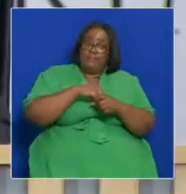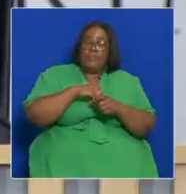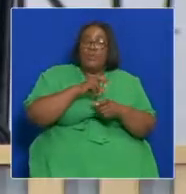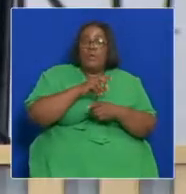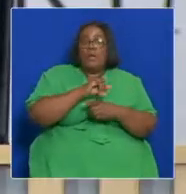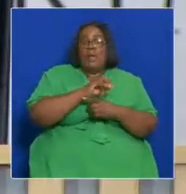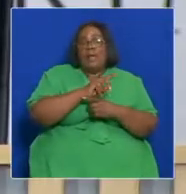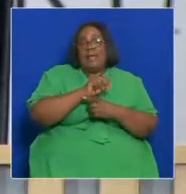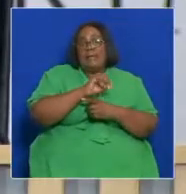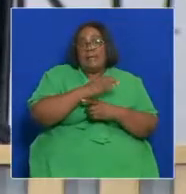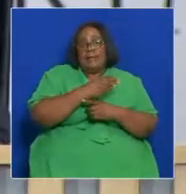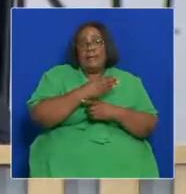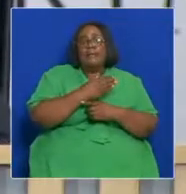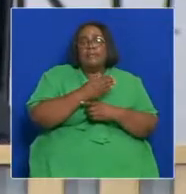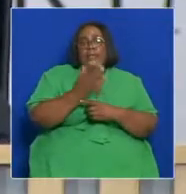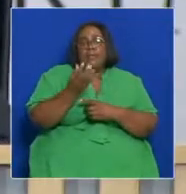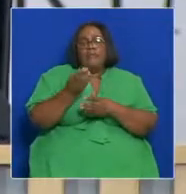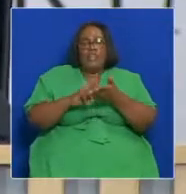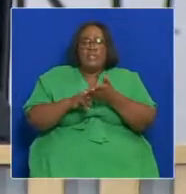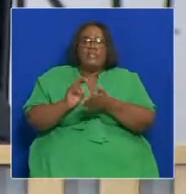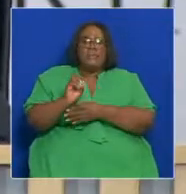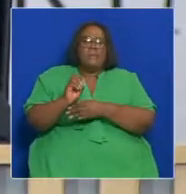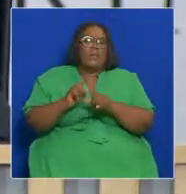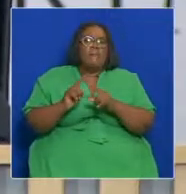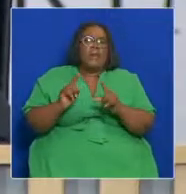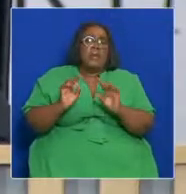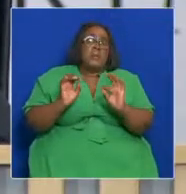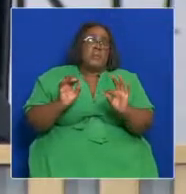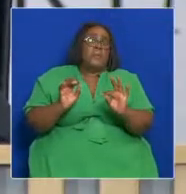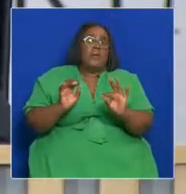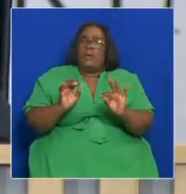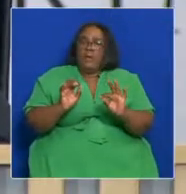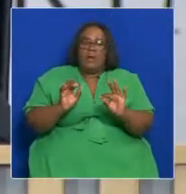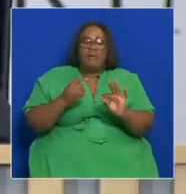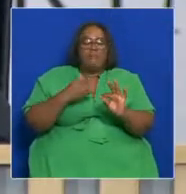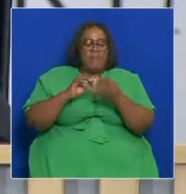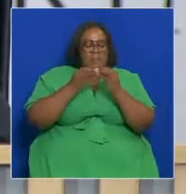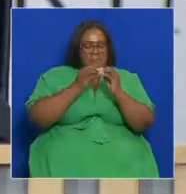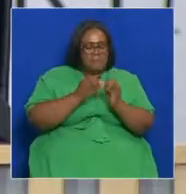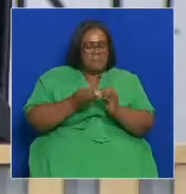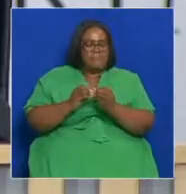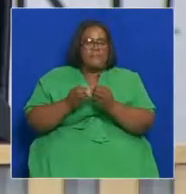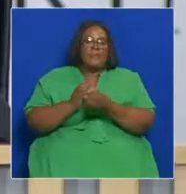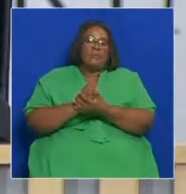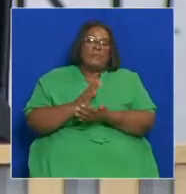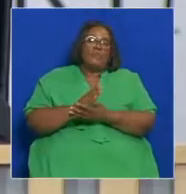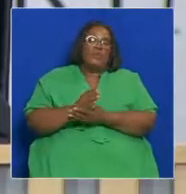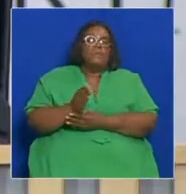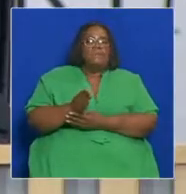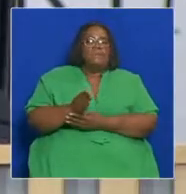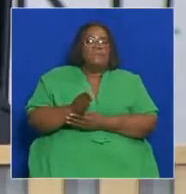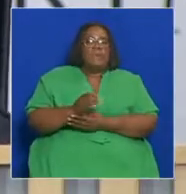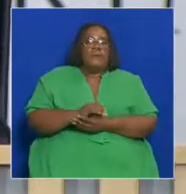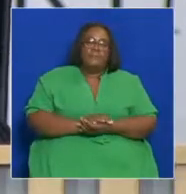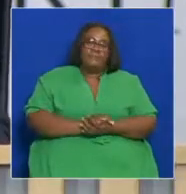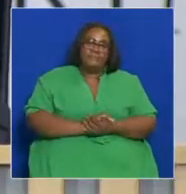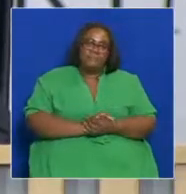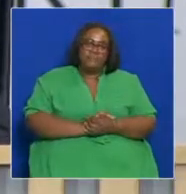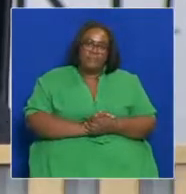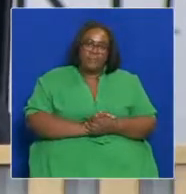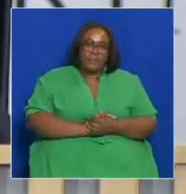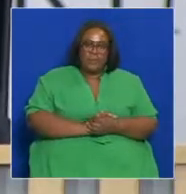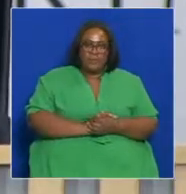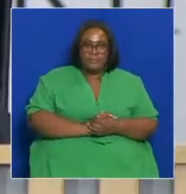the different scenarios that might be needed for information purposes and also for performance information purposes. So